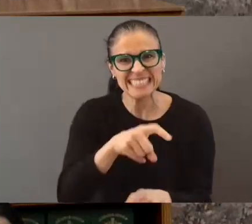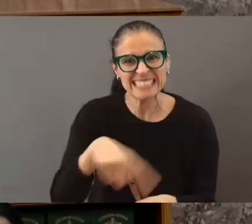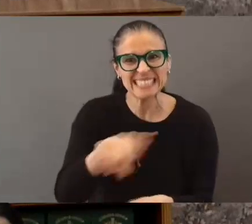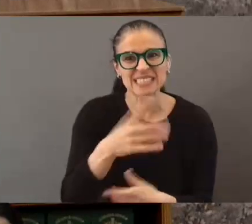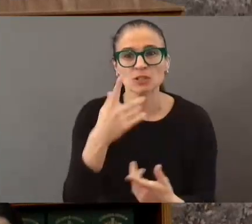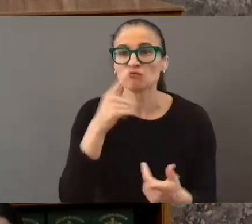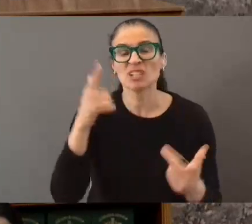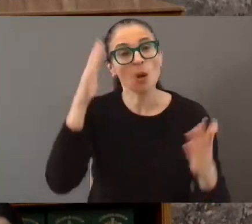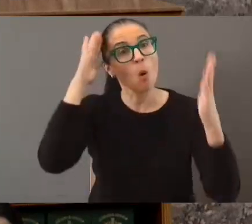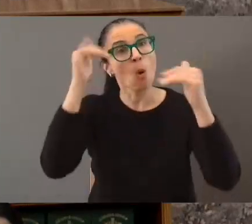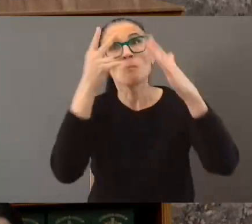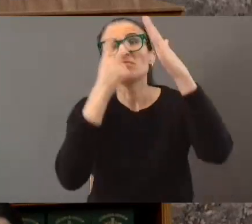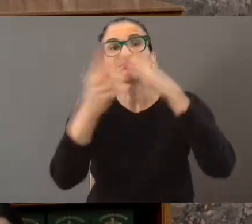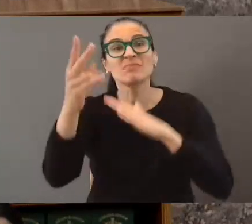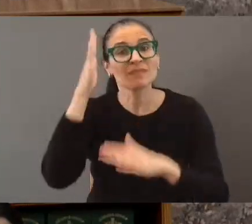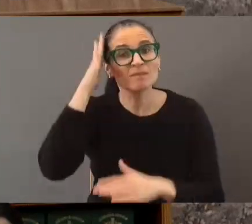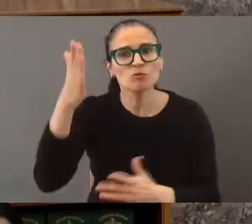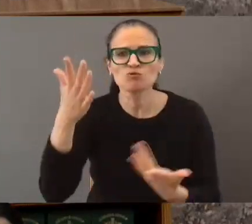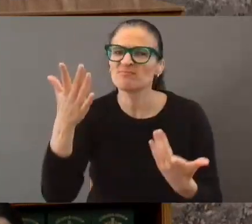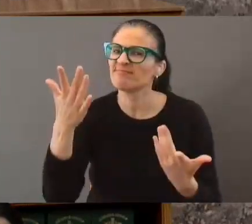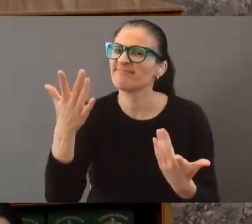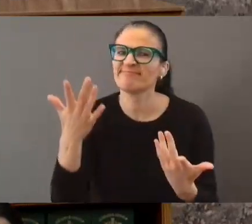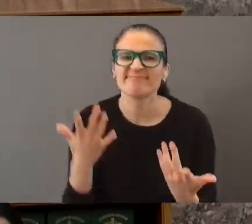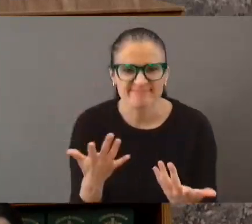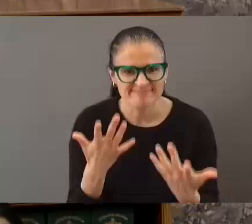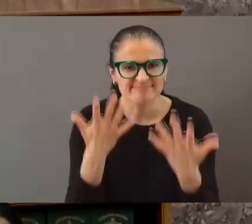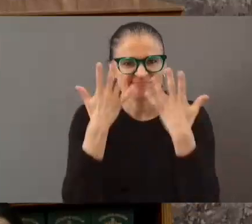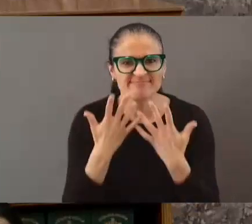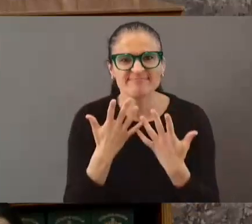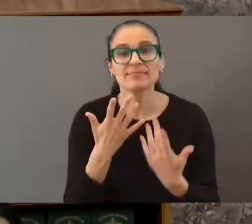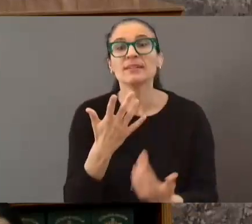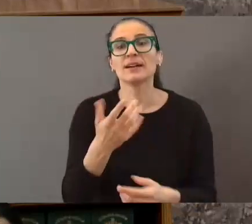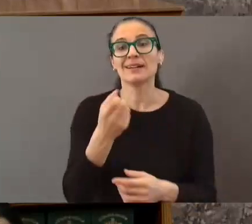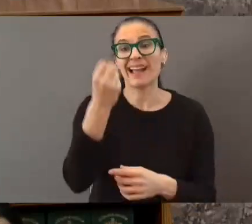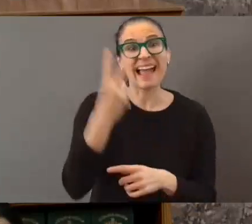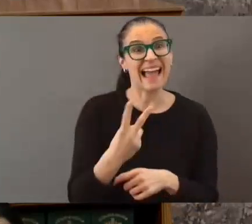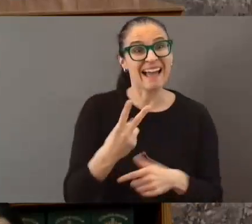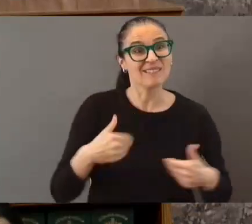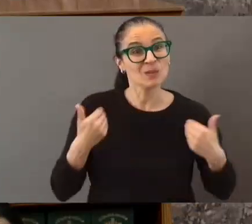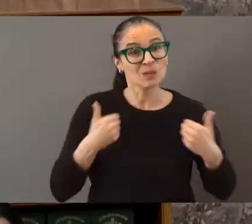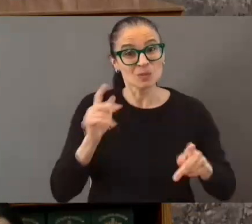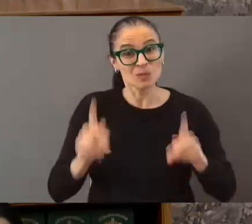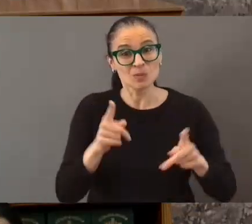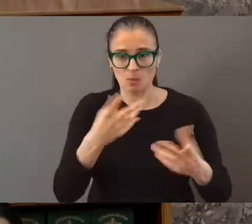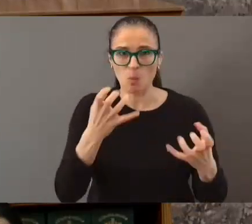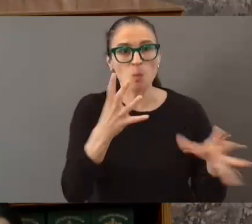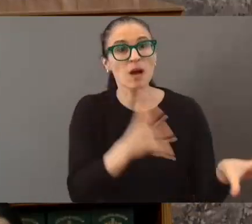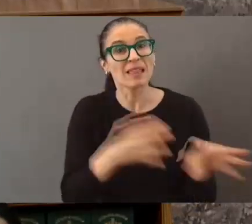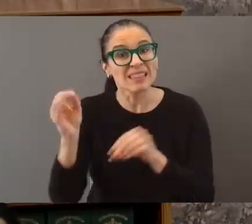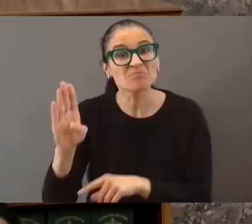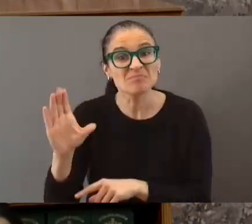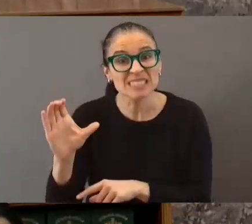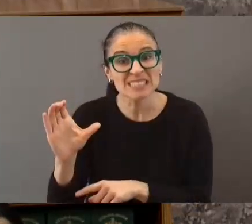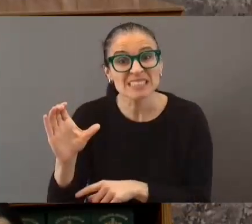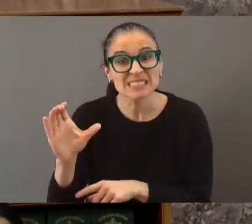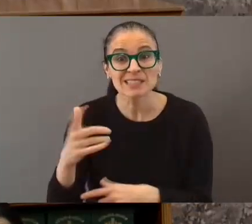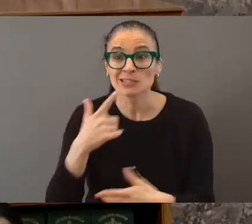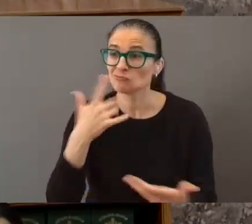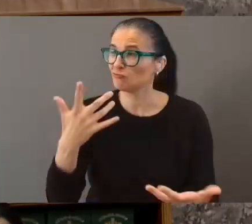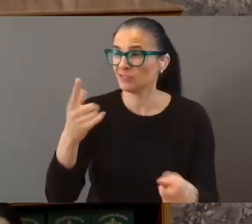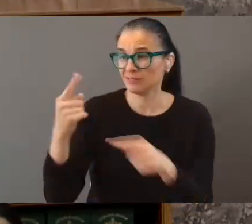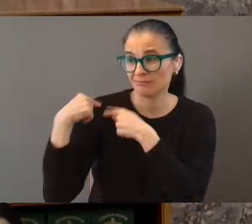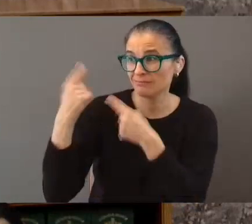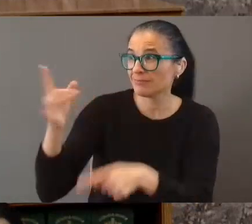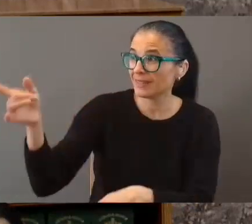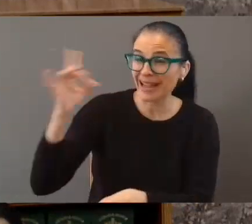years of dismal failure, the Premier's response is to trust us. But even First Nation leaders see through the Premier